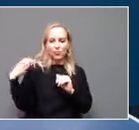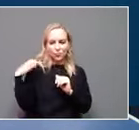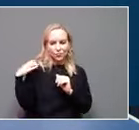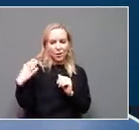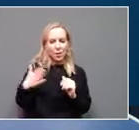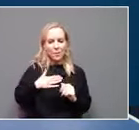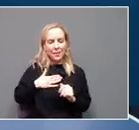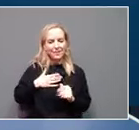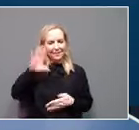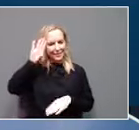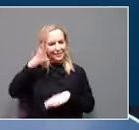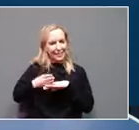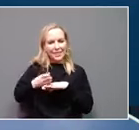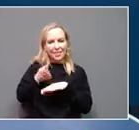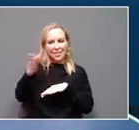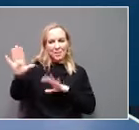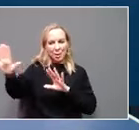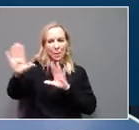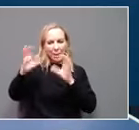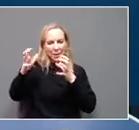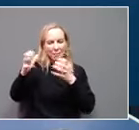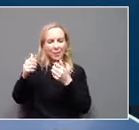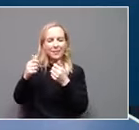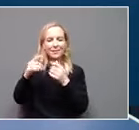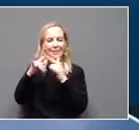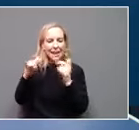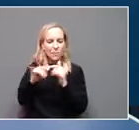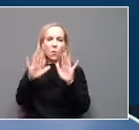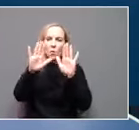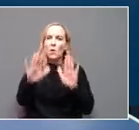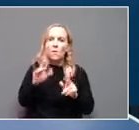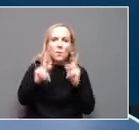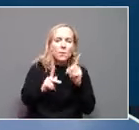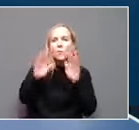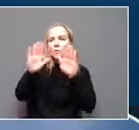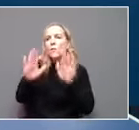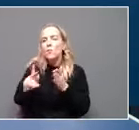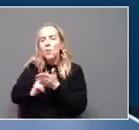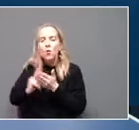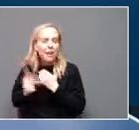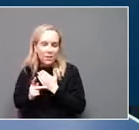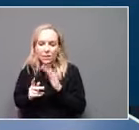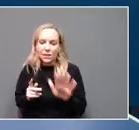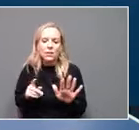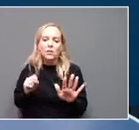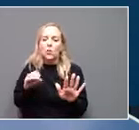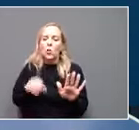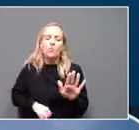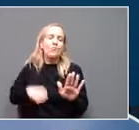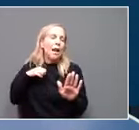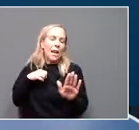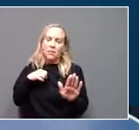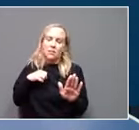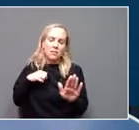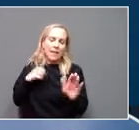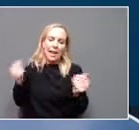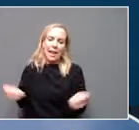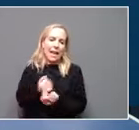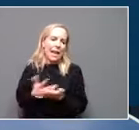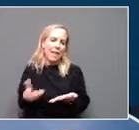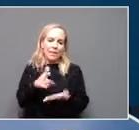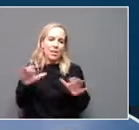camp. Wonderful people, wonderful program. I am so proud of everything they have done,